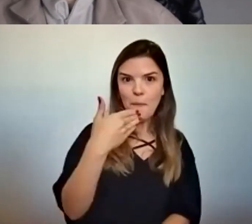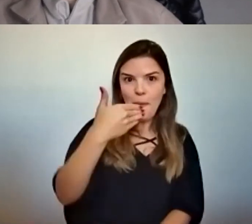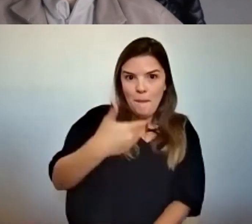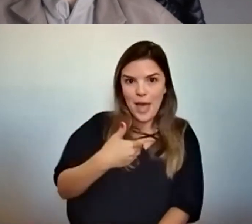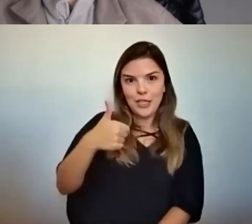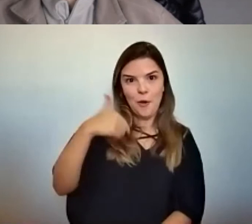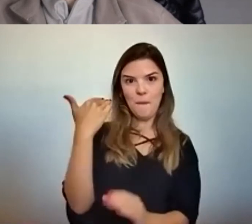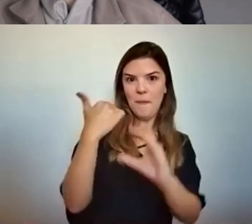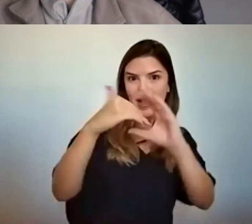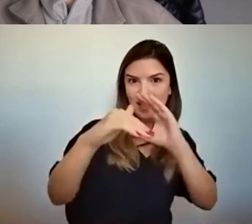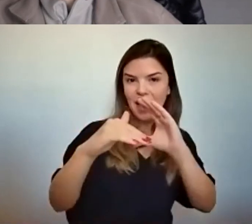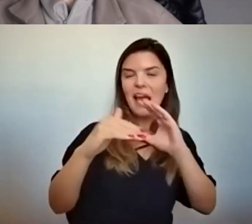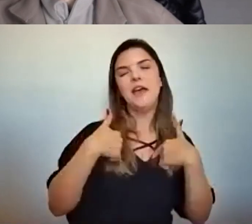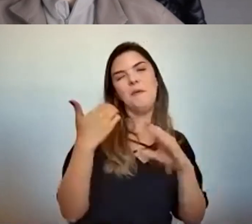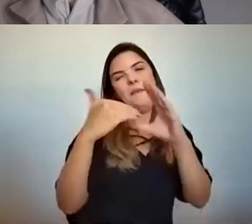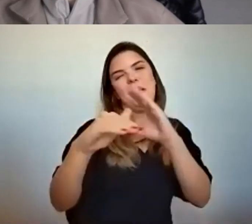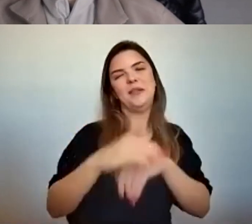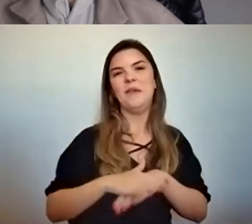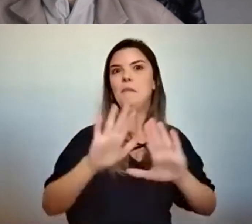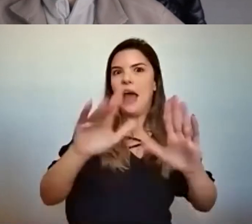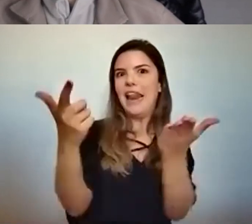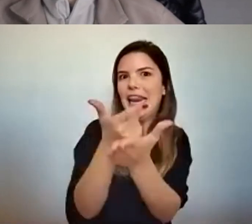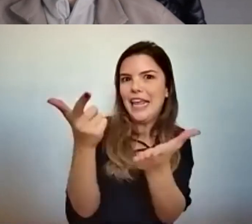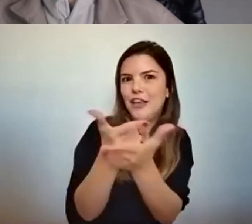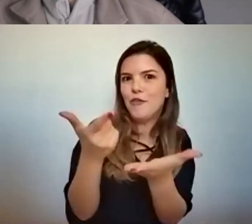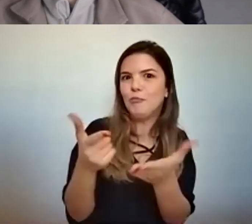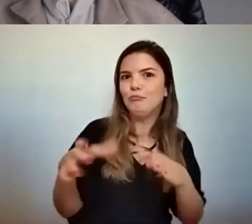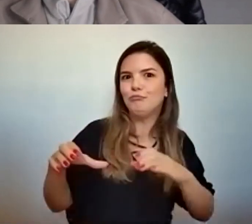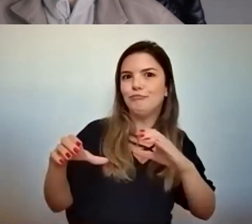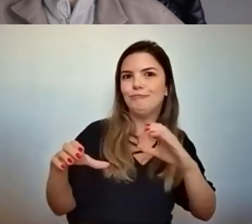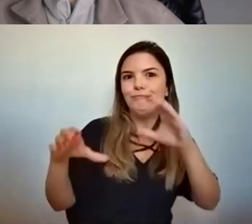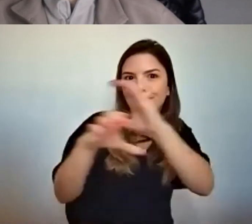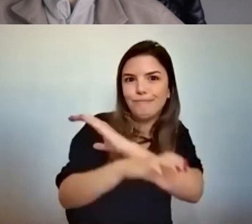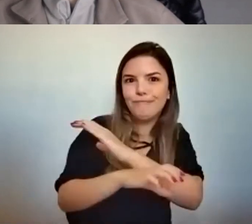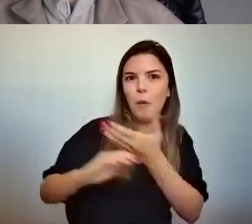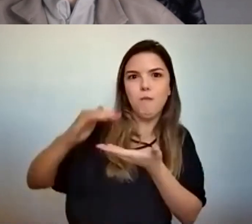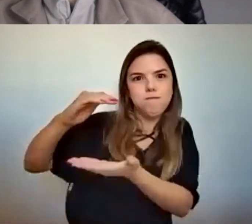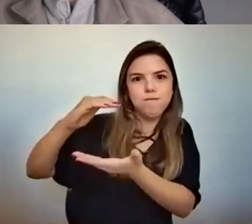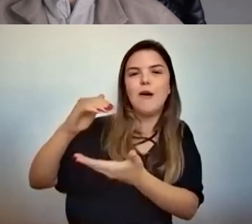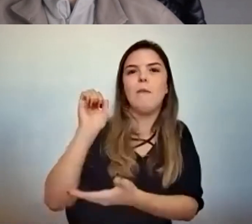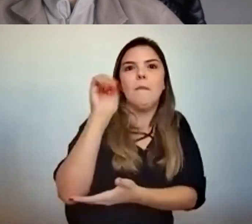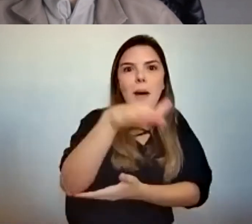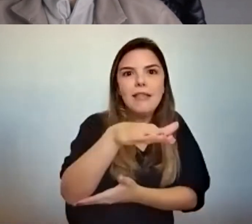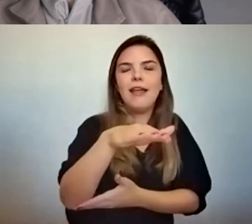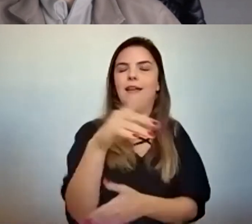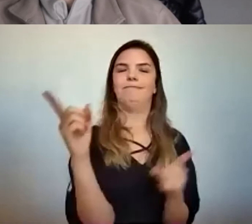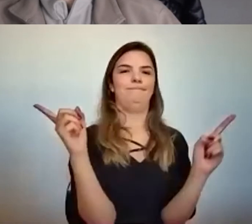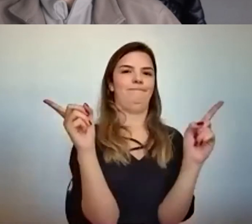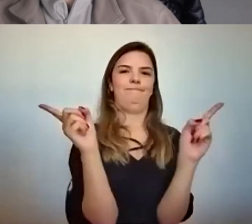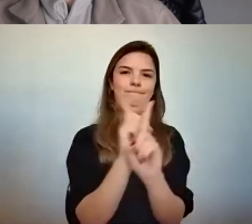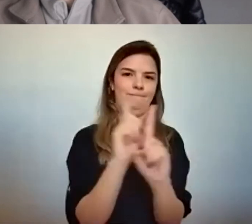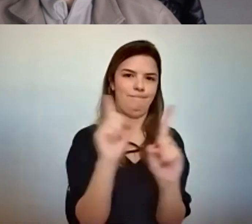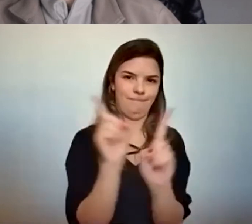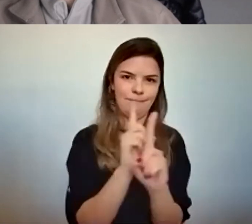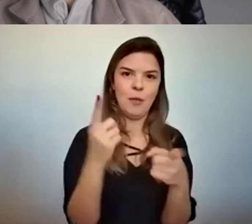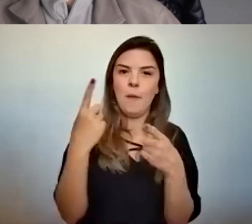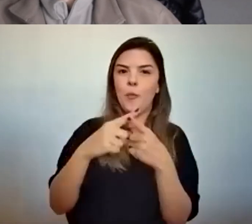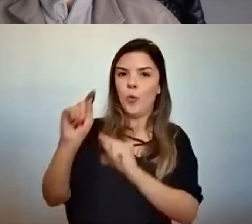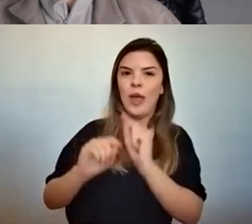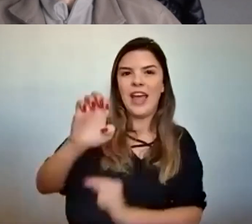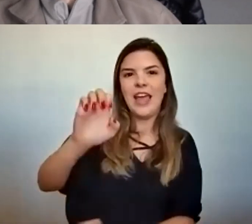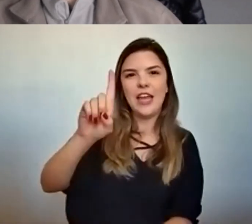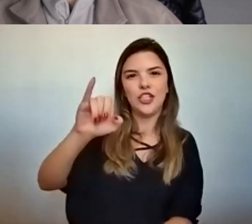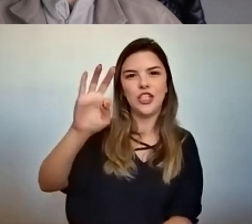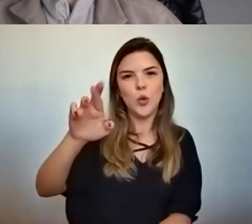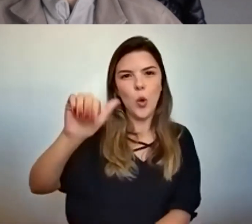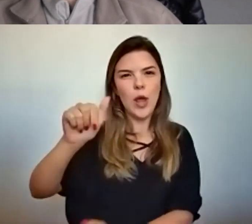me to send you a book, a full book, because publishers invest a lot of money on books and generally they lose